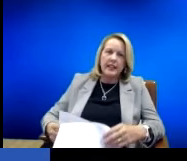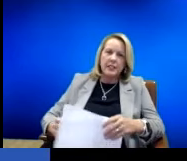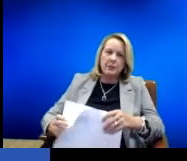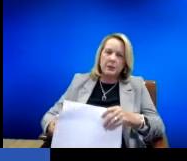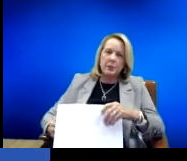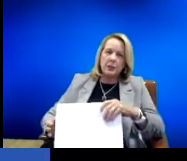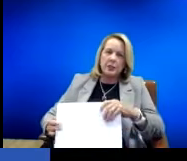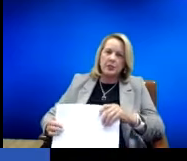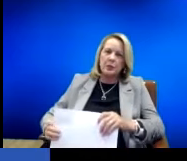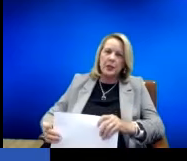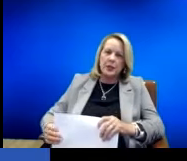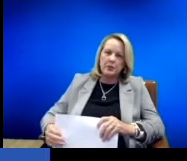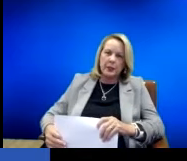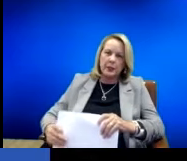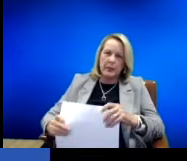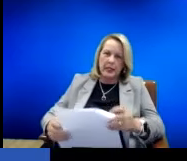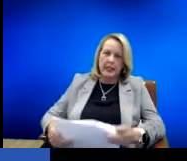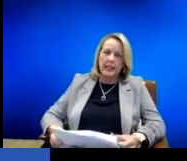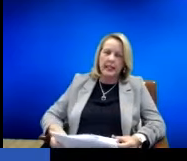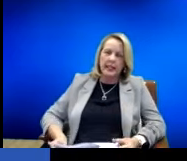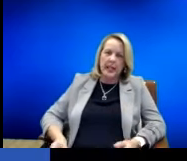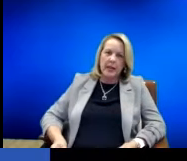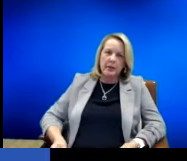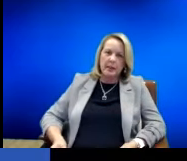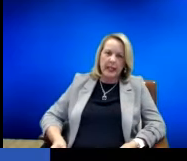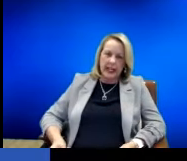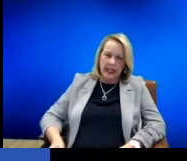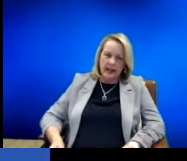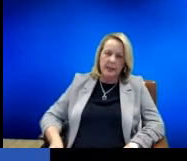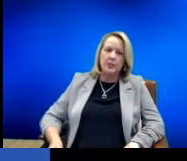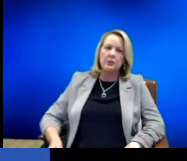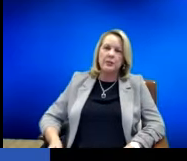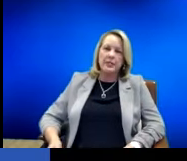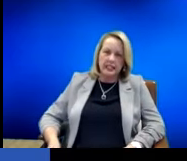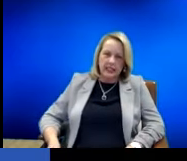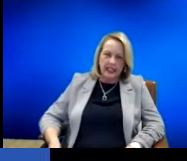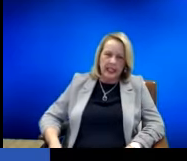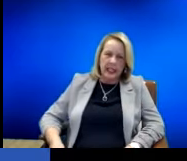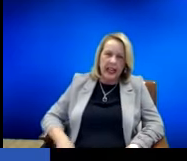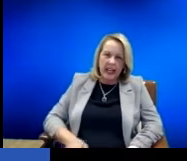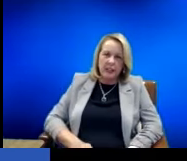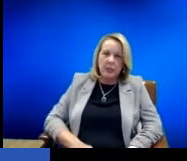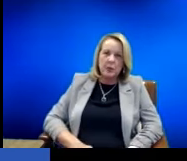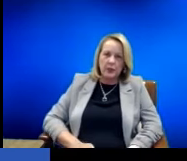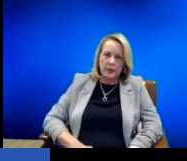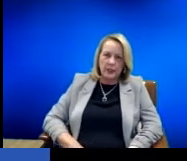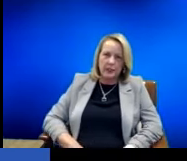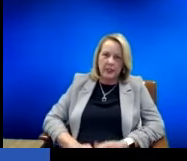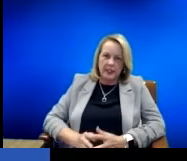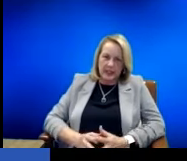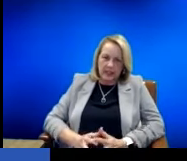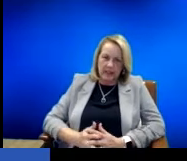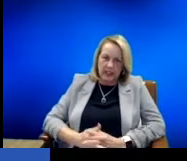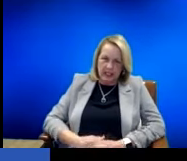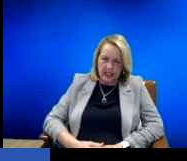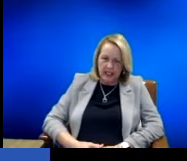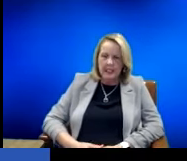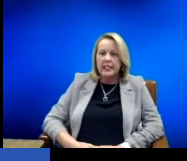The investment portion, when you put money in an ABLE account, you will designate how you want those